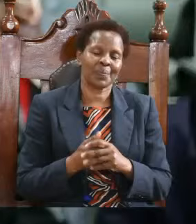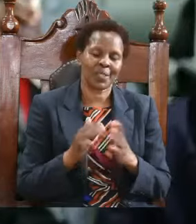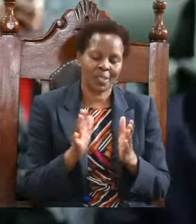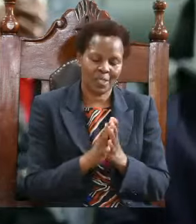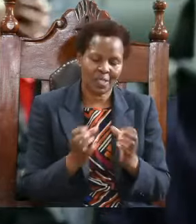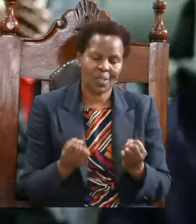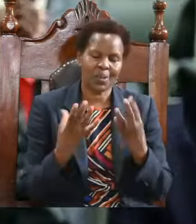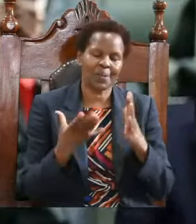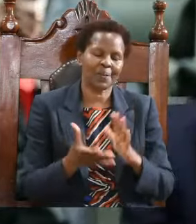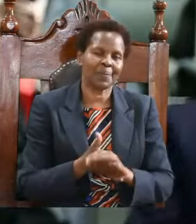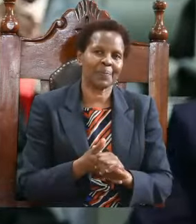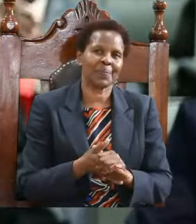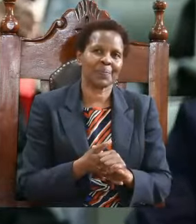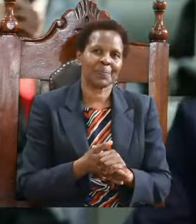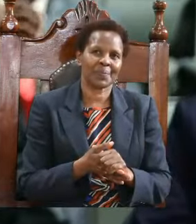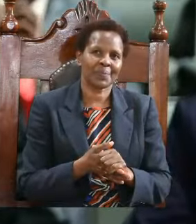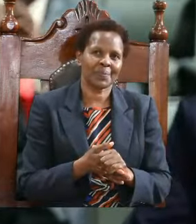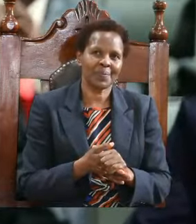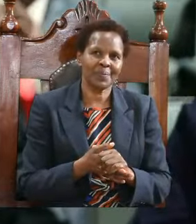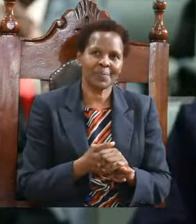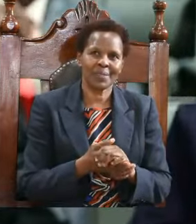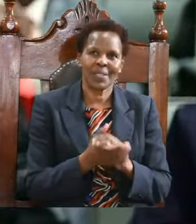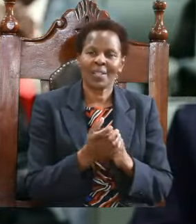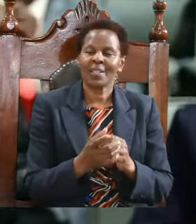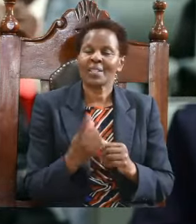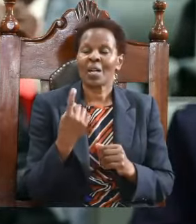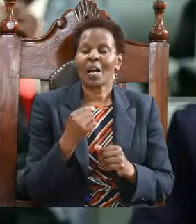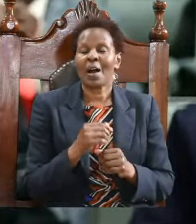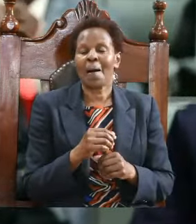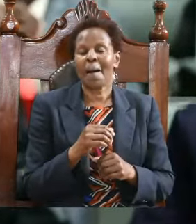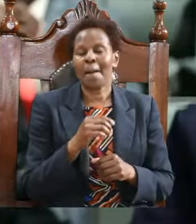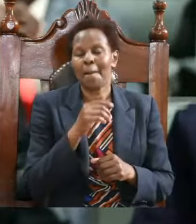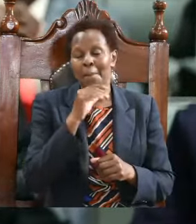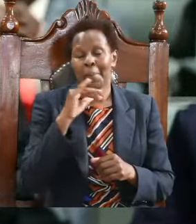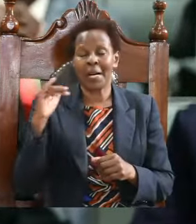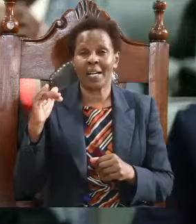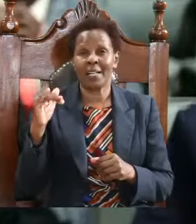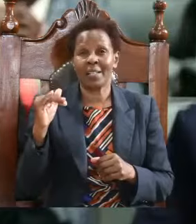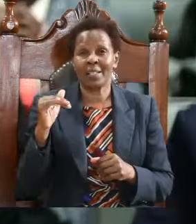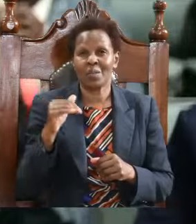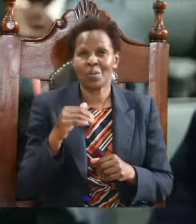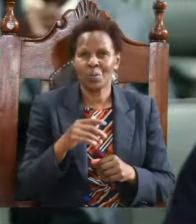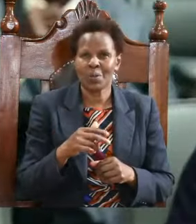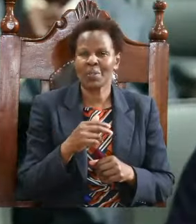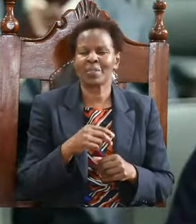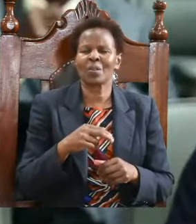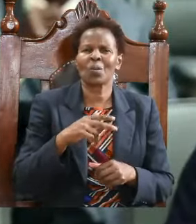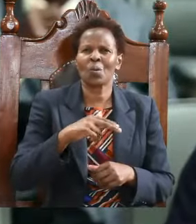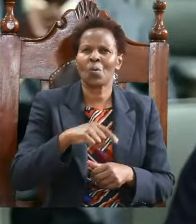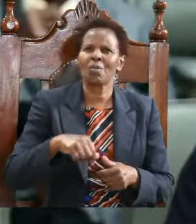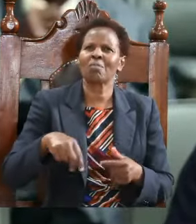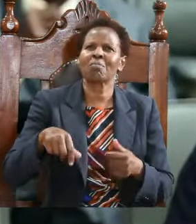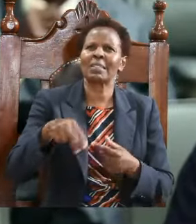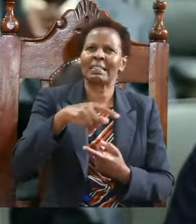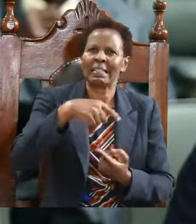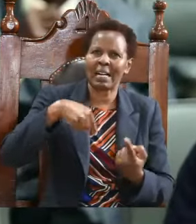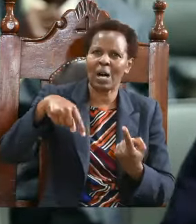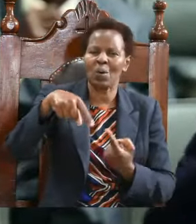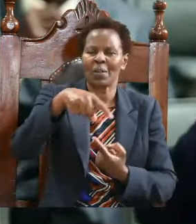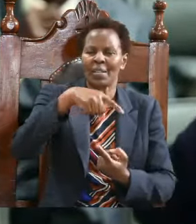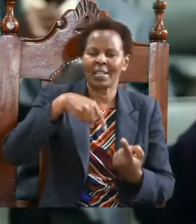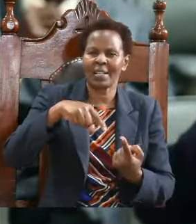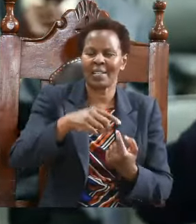Hallelujah. Kuna kijana nasunguka katika kaunti zetu. Na ni kijana